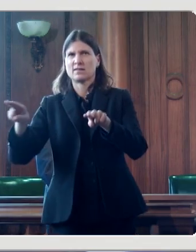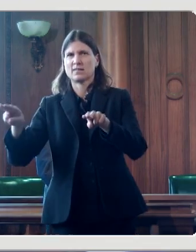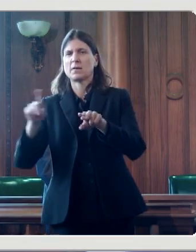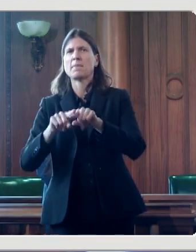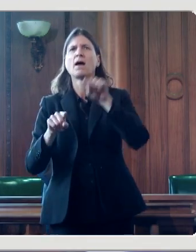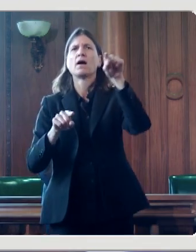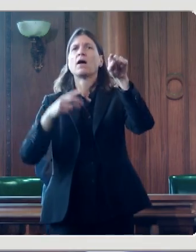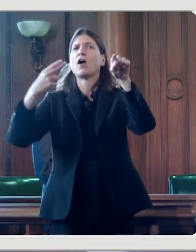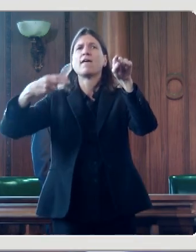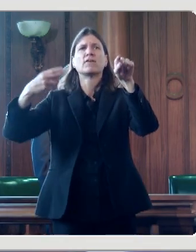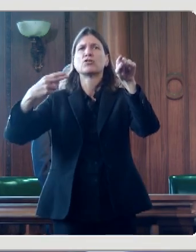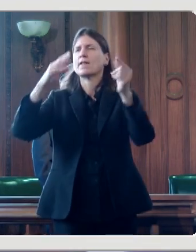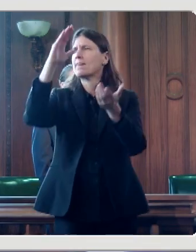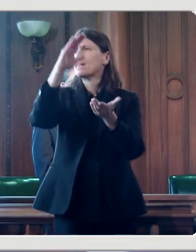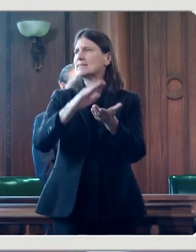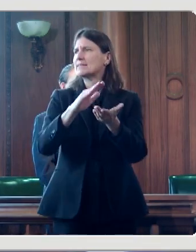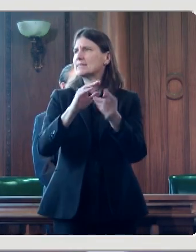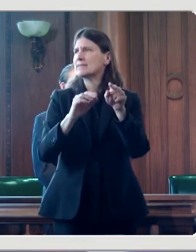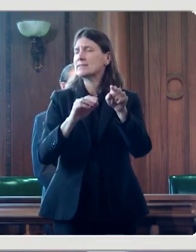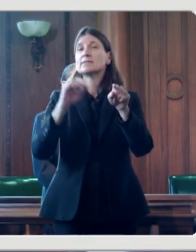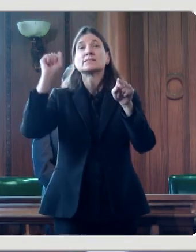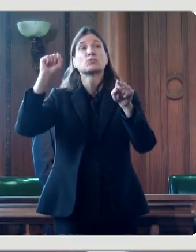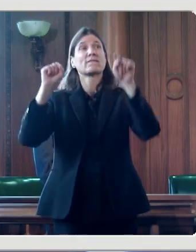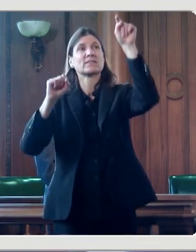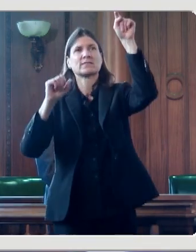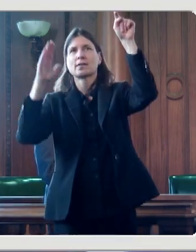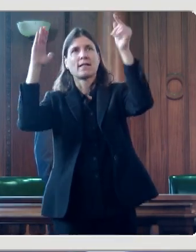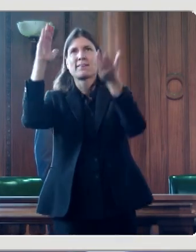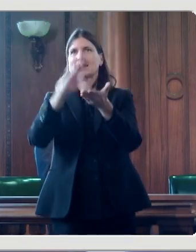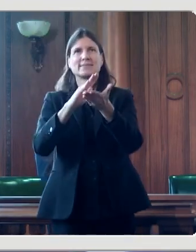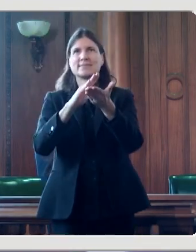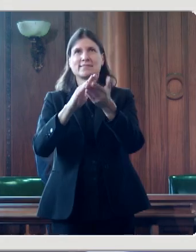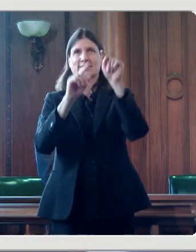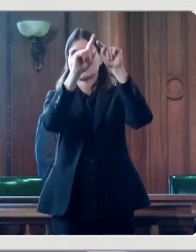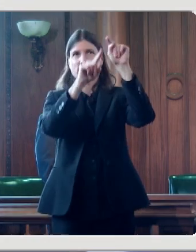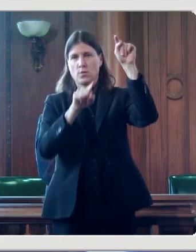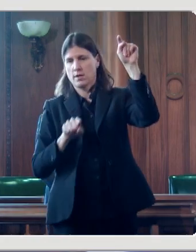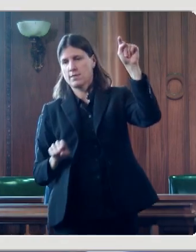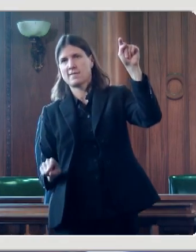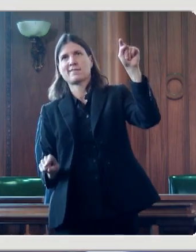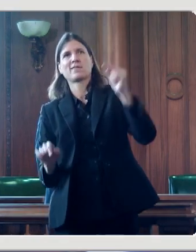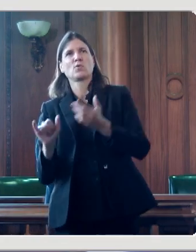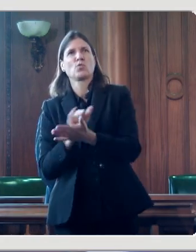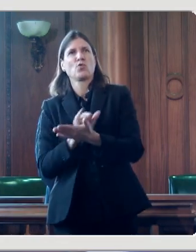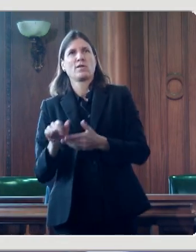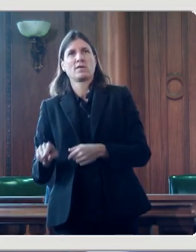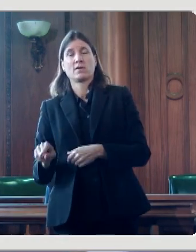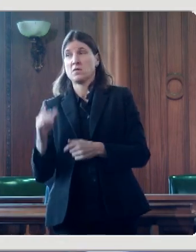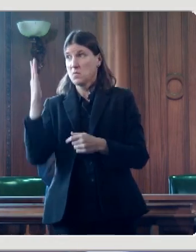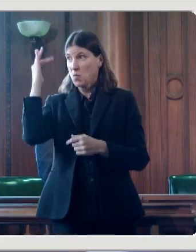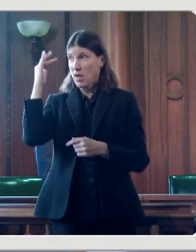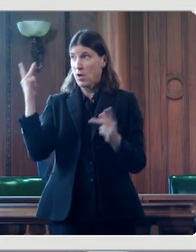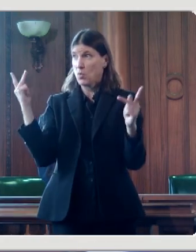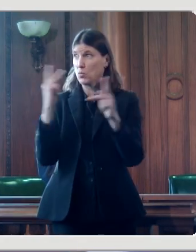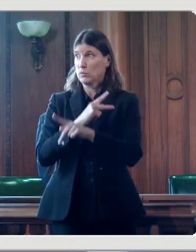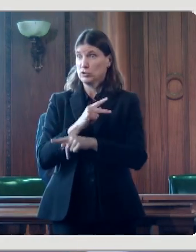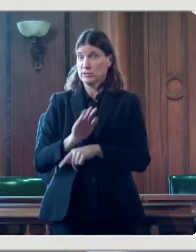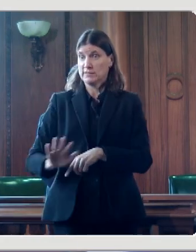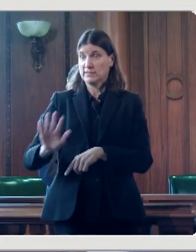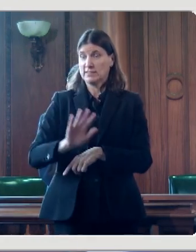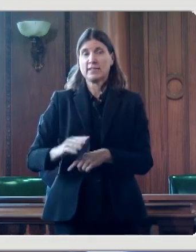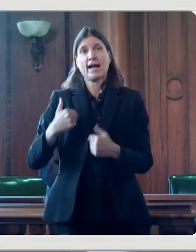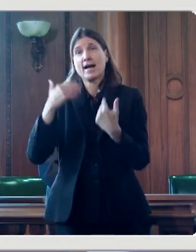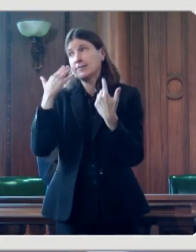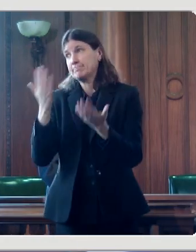time to Hartford or up to Springfield. And so there must be some other factors at play there. And so, we're